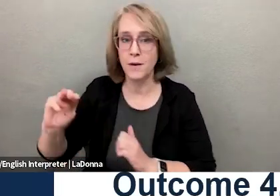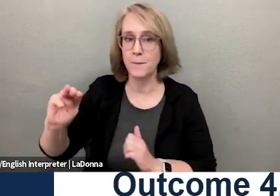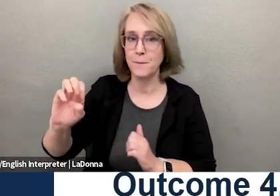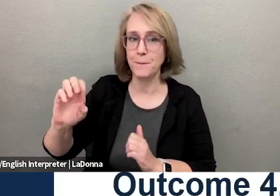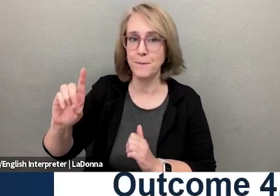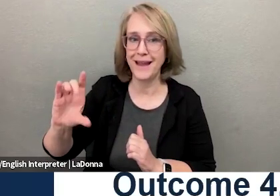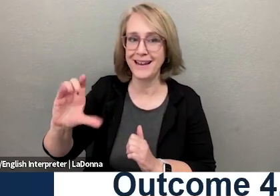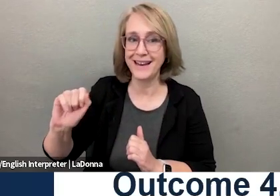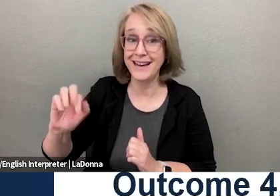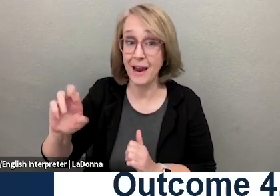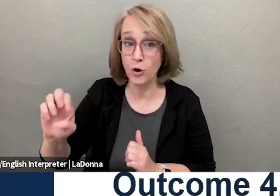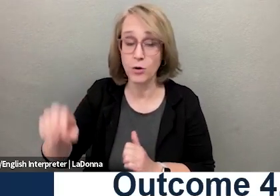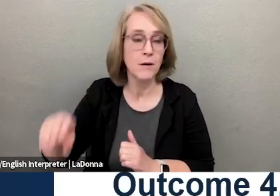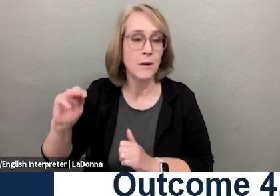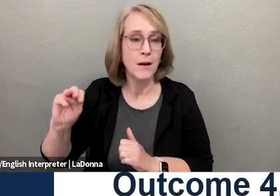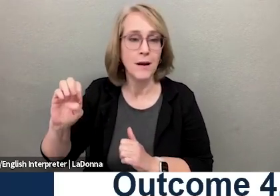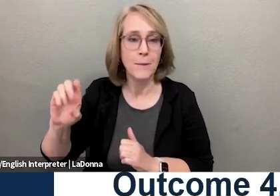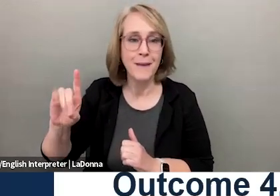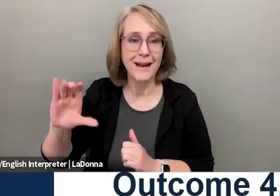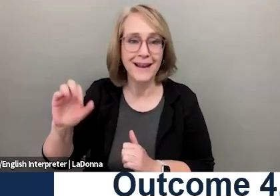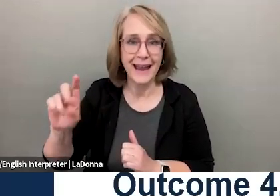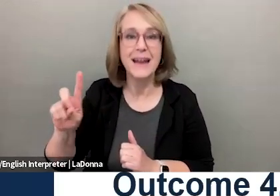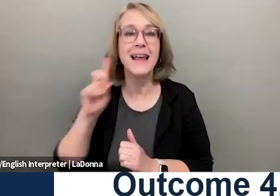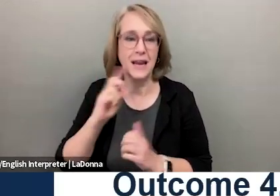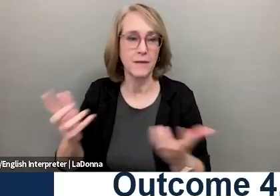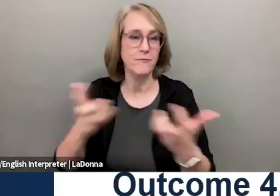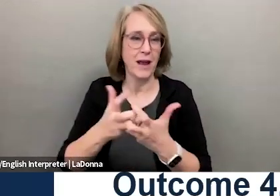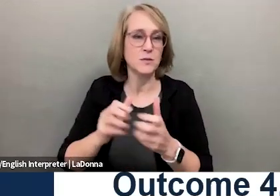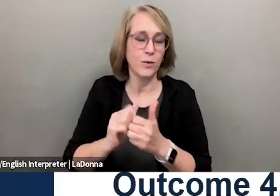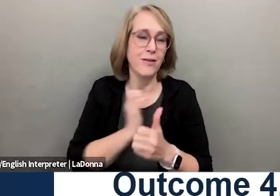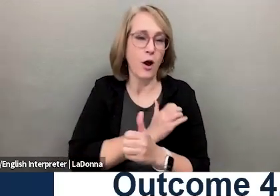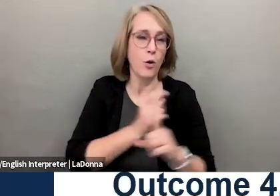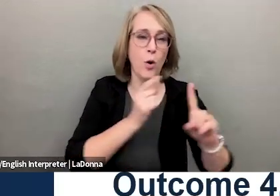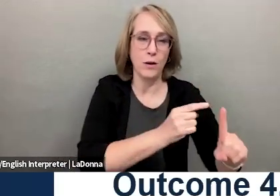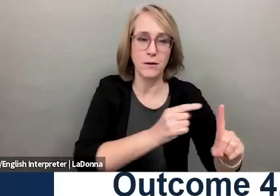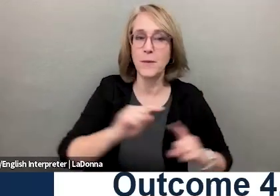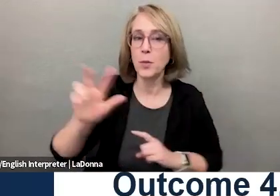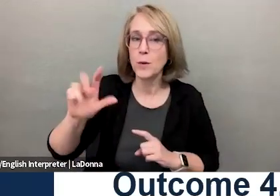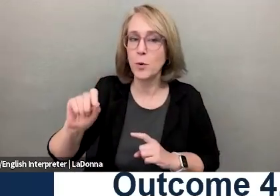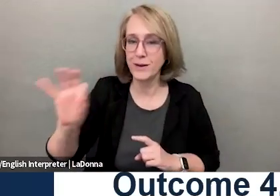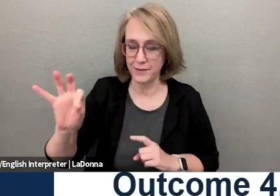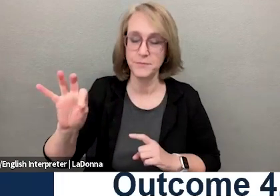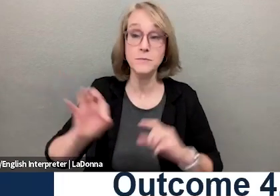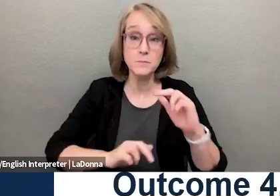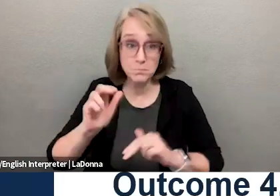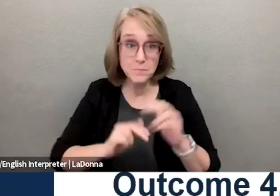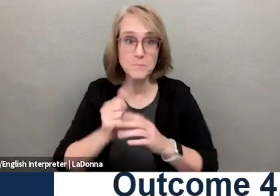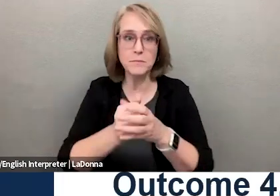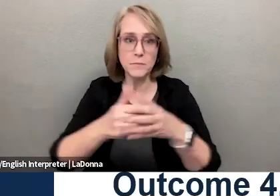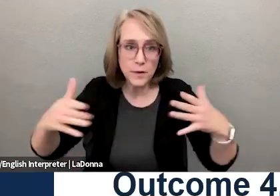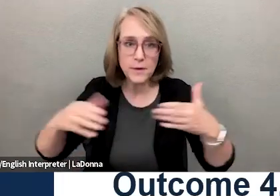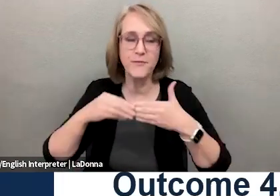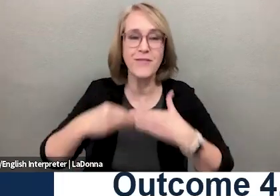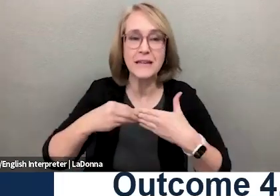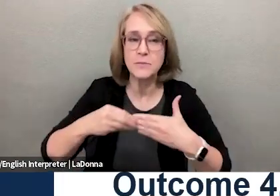will also overlap with that outcome 3.9 on building an agile, flexible, and well-trained direct